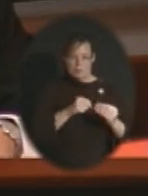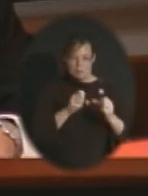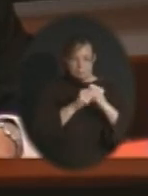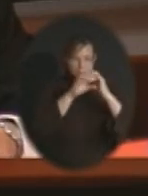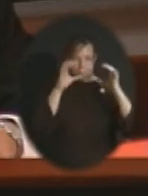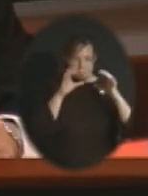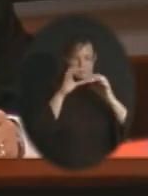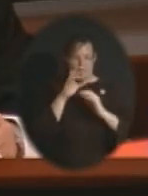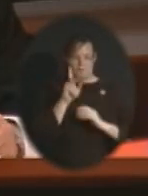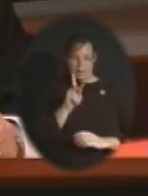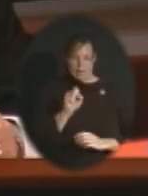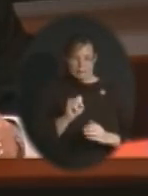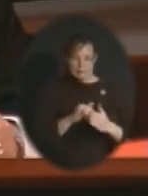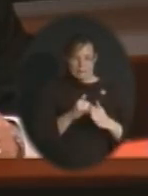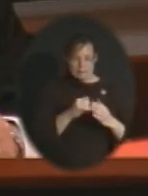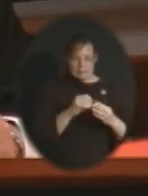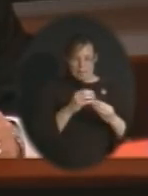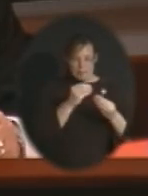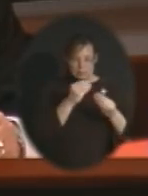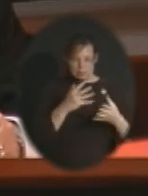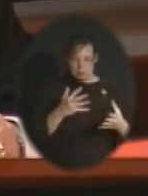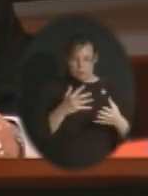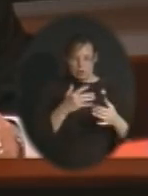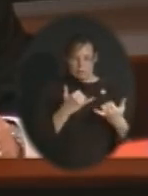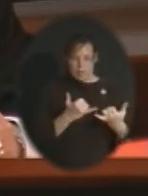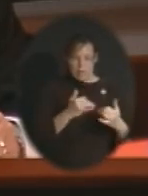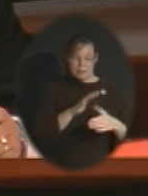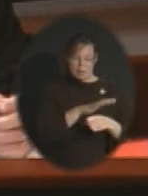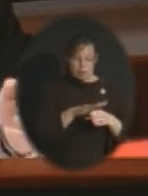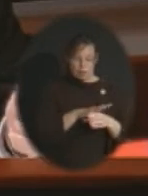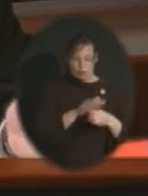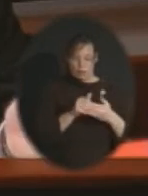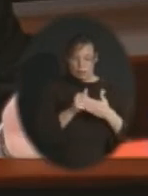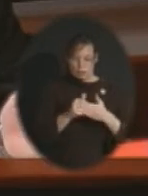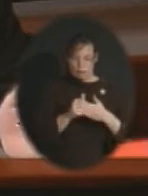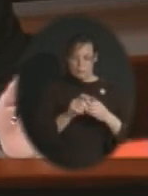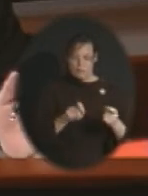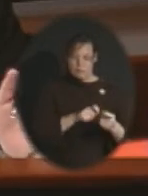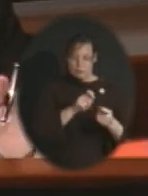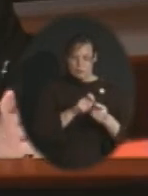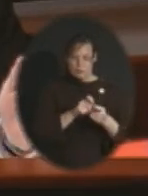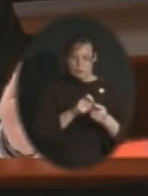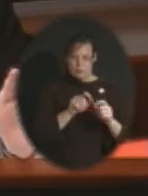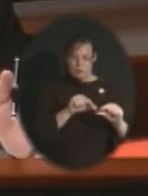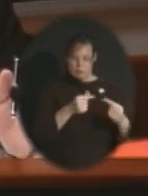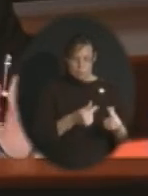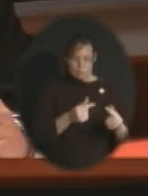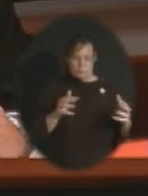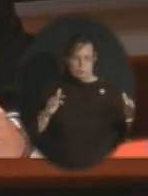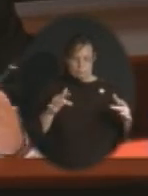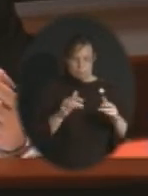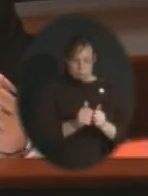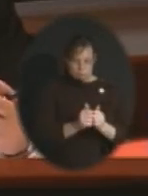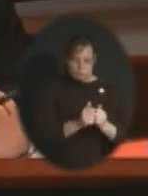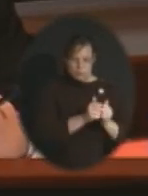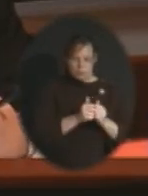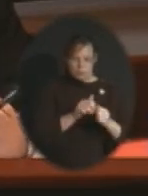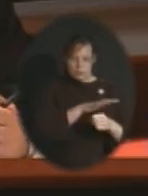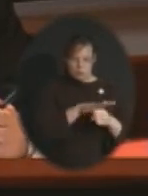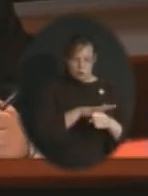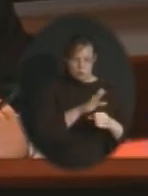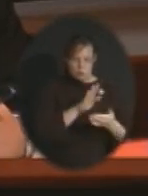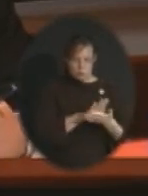Kansas that they painted today. And then it takes local leadership. And specifically, as you would imagine, those groups coming together, it's the local school